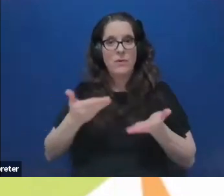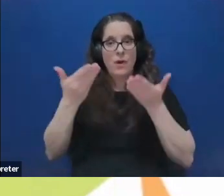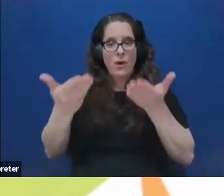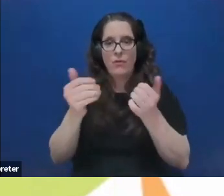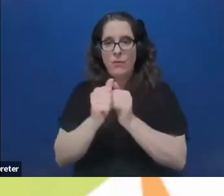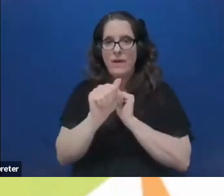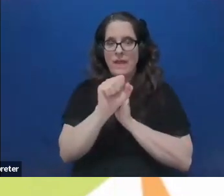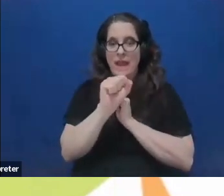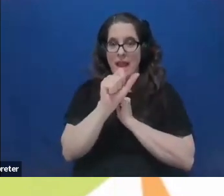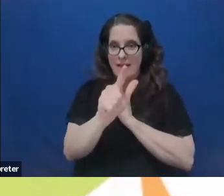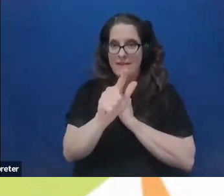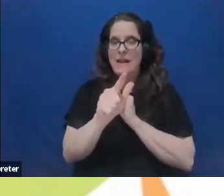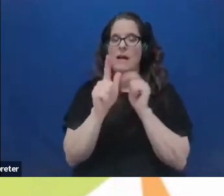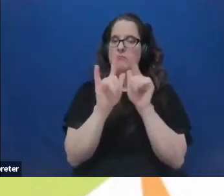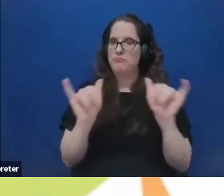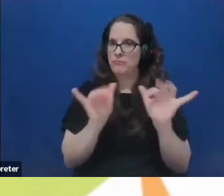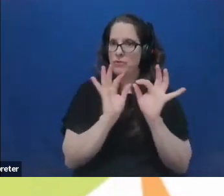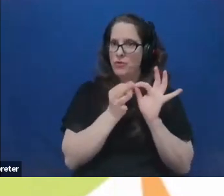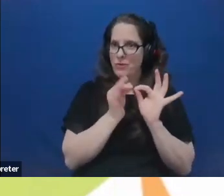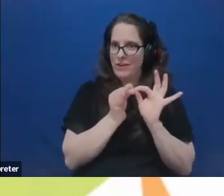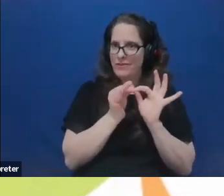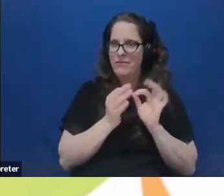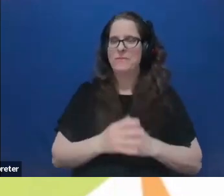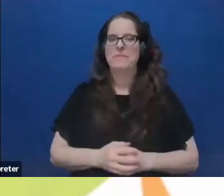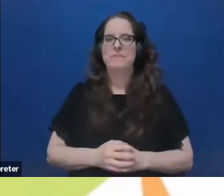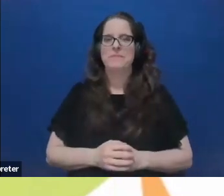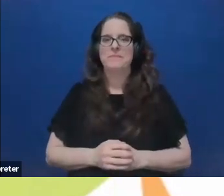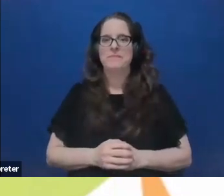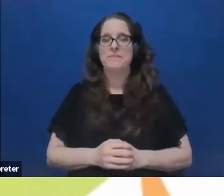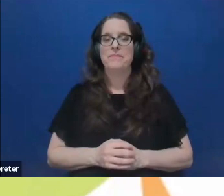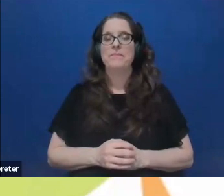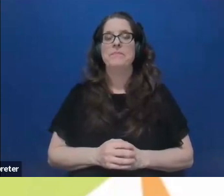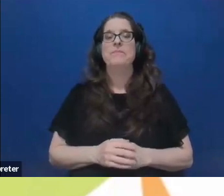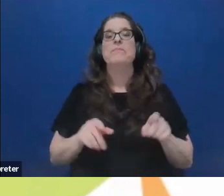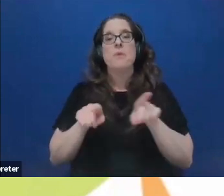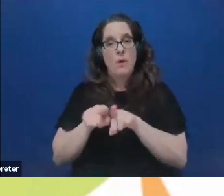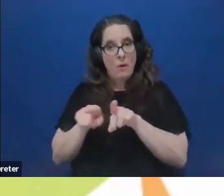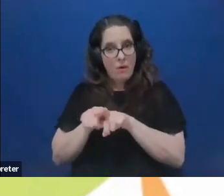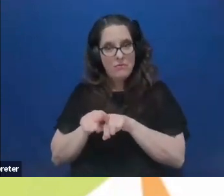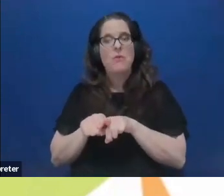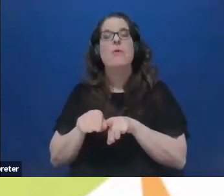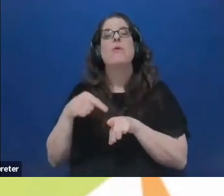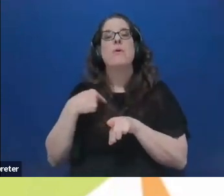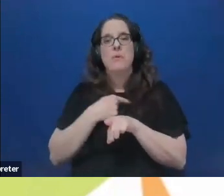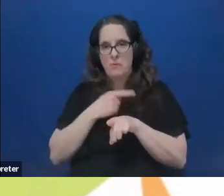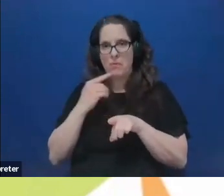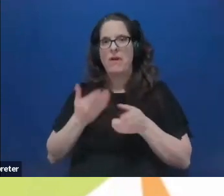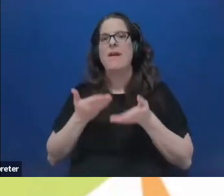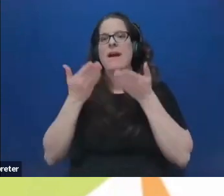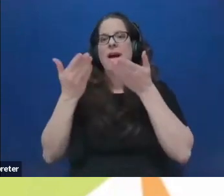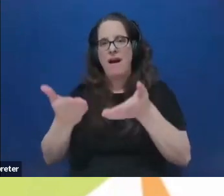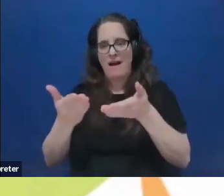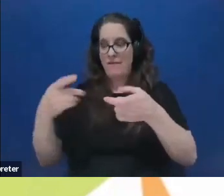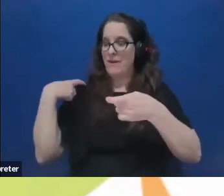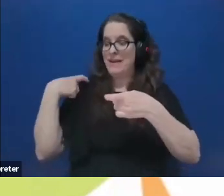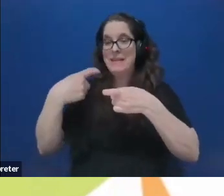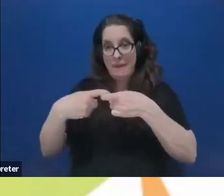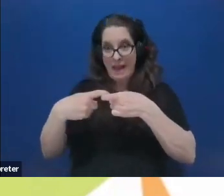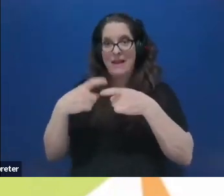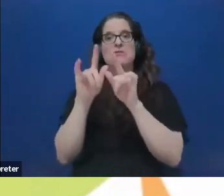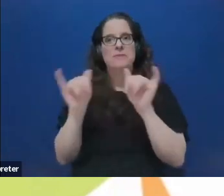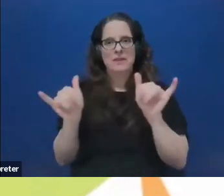Language simultaneous interpretation. We will also be offering this presentation with Spanish simultaneous